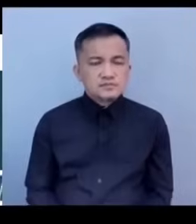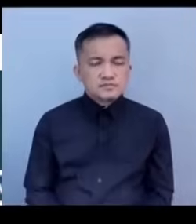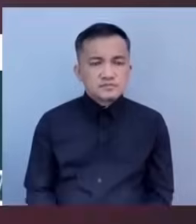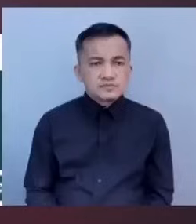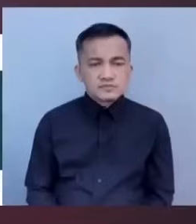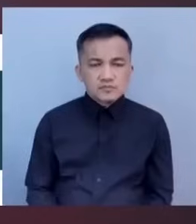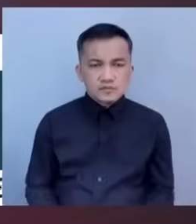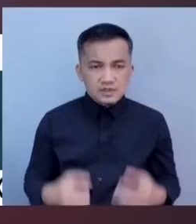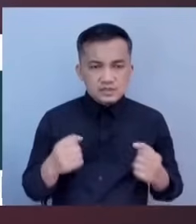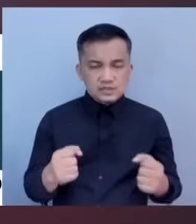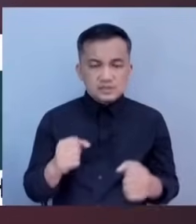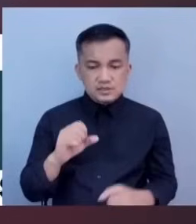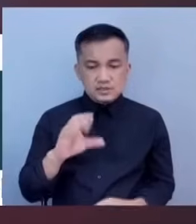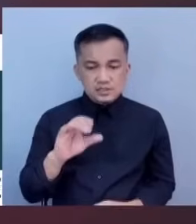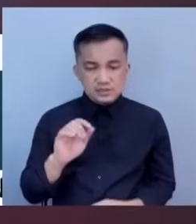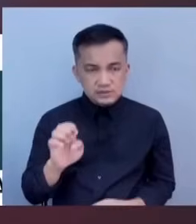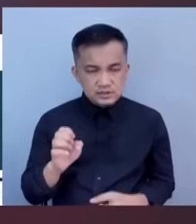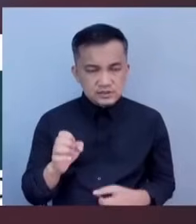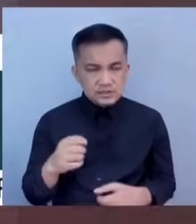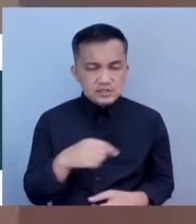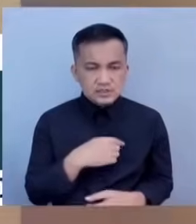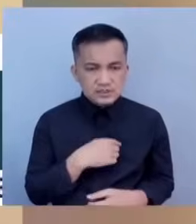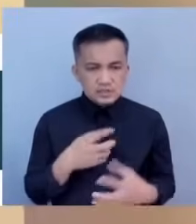ma-strengthen yung kaso natin at